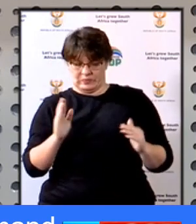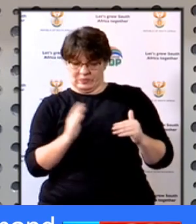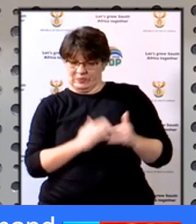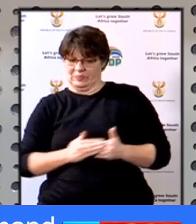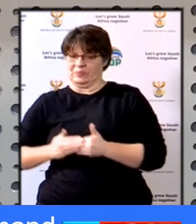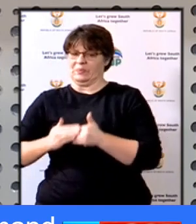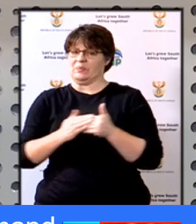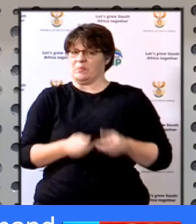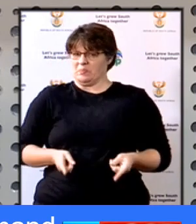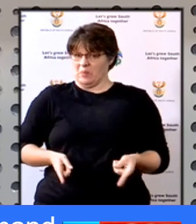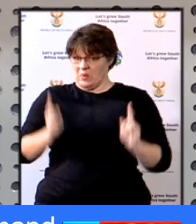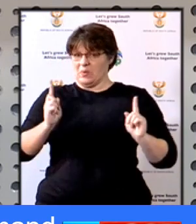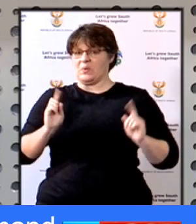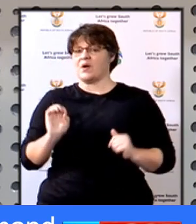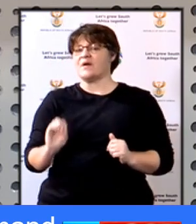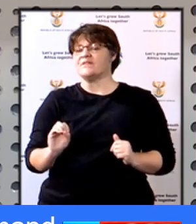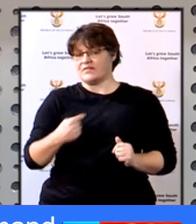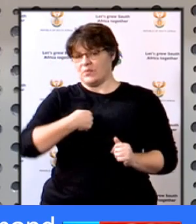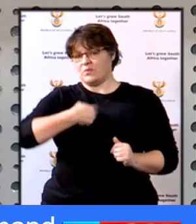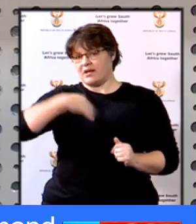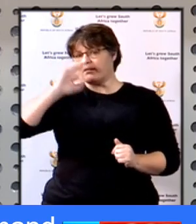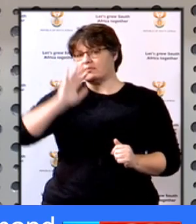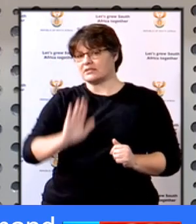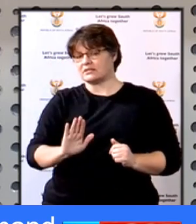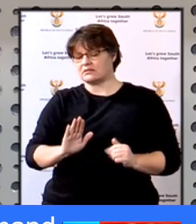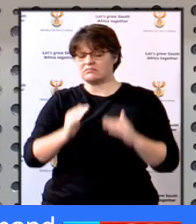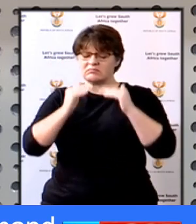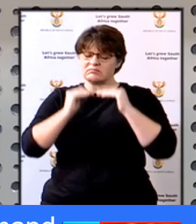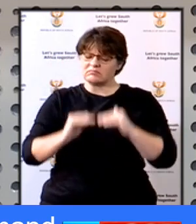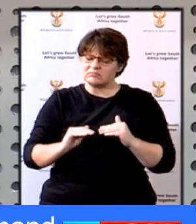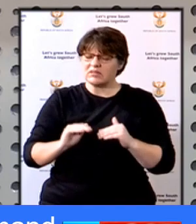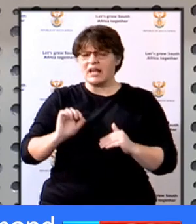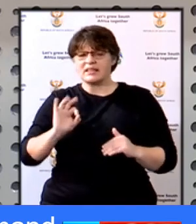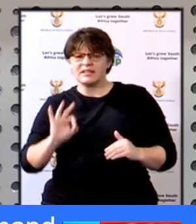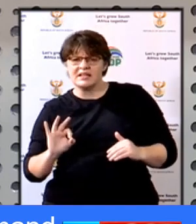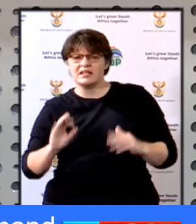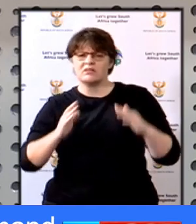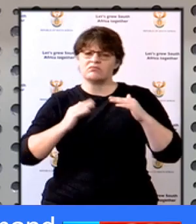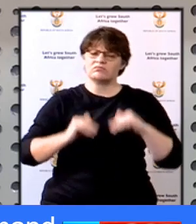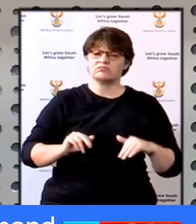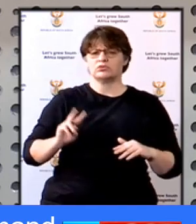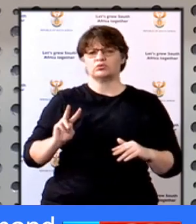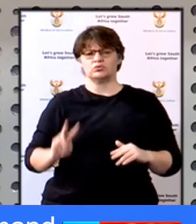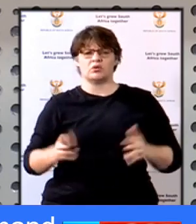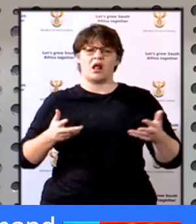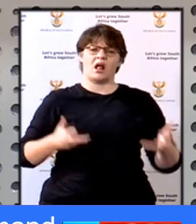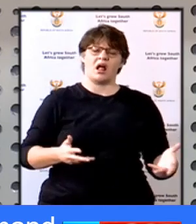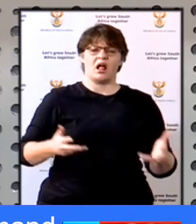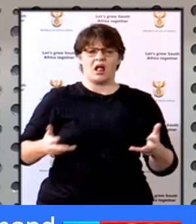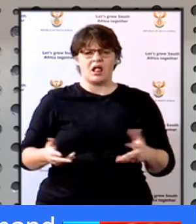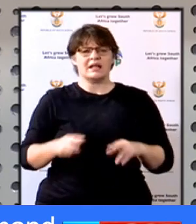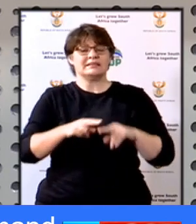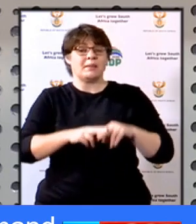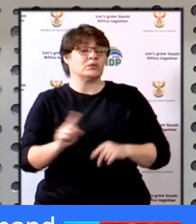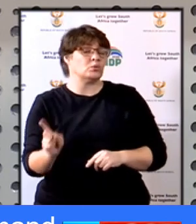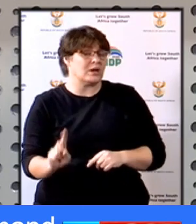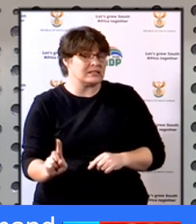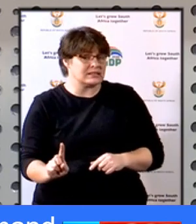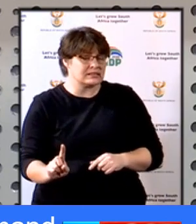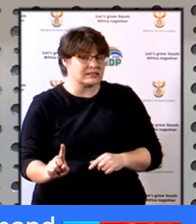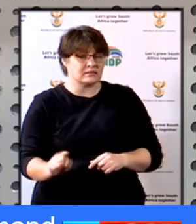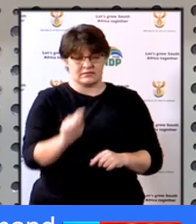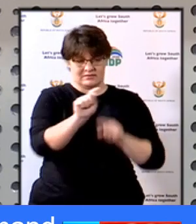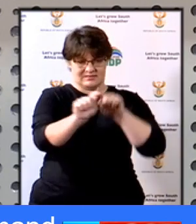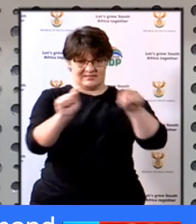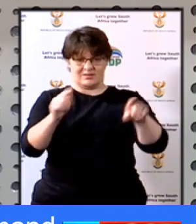cautious as government. In level 3 and level 2, it relies to a much greater extent